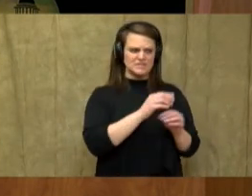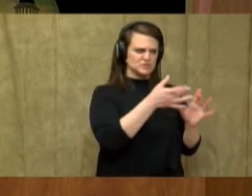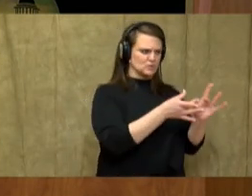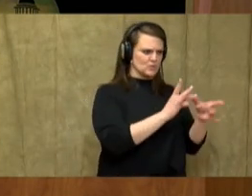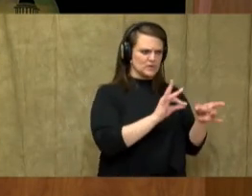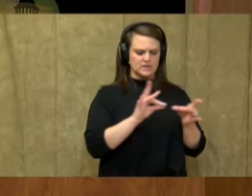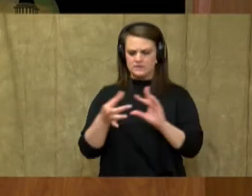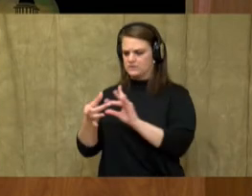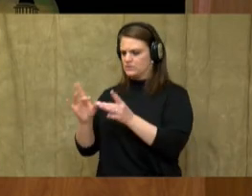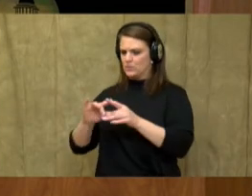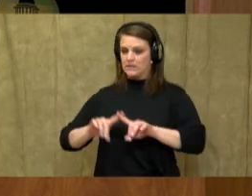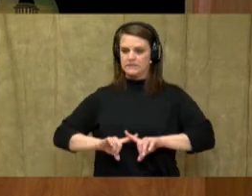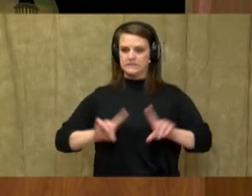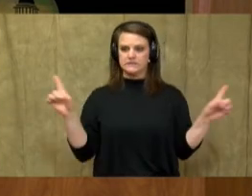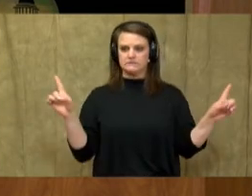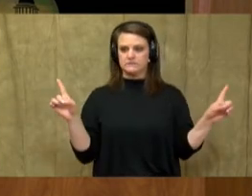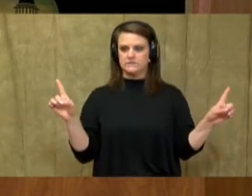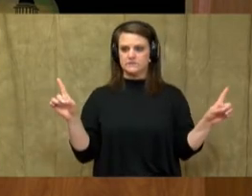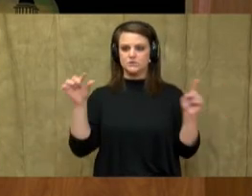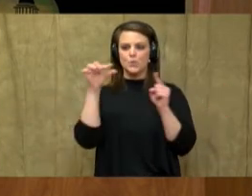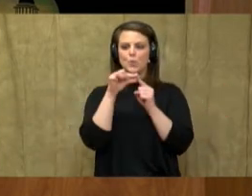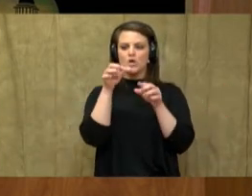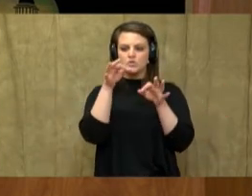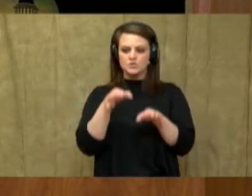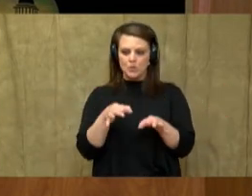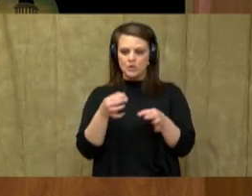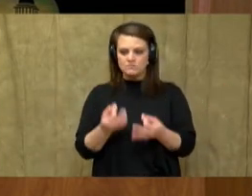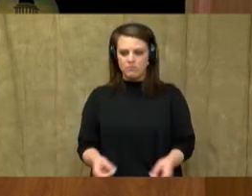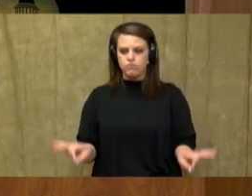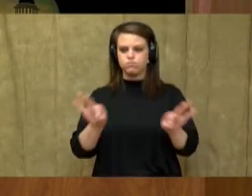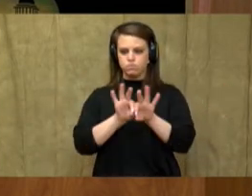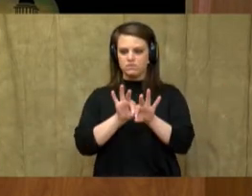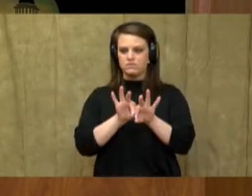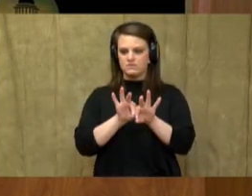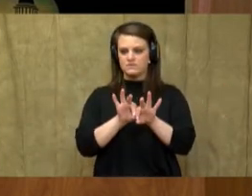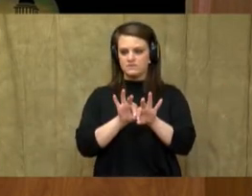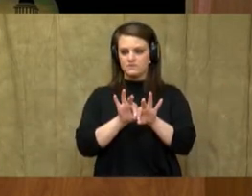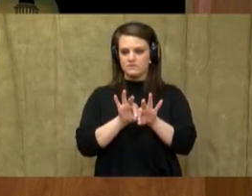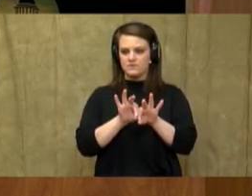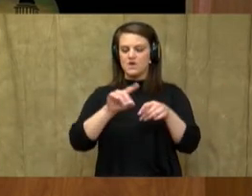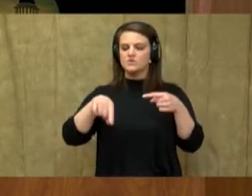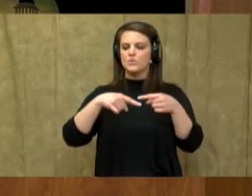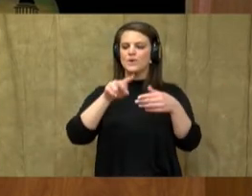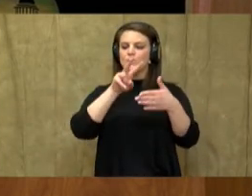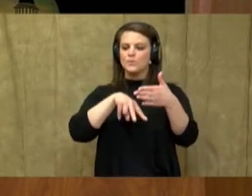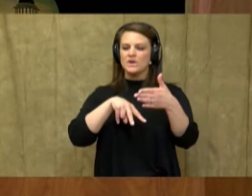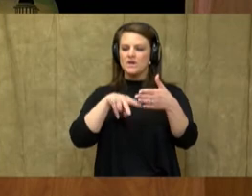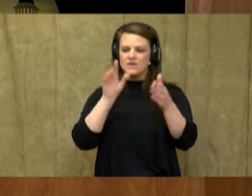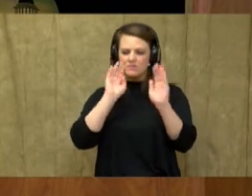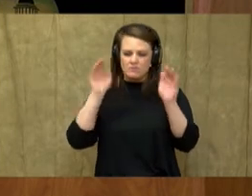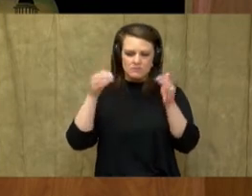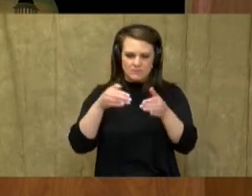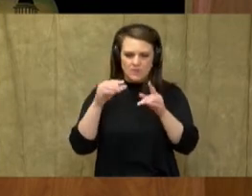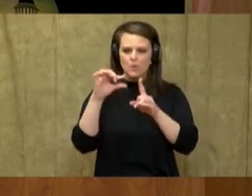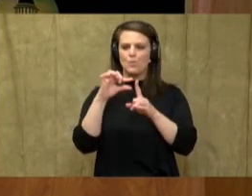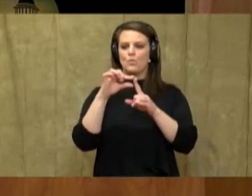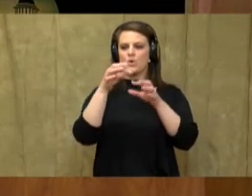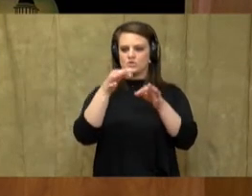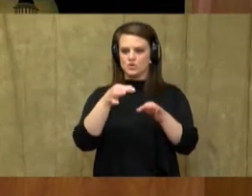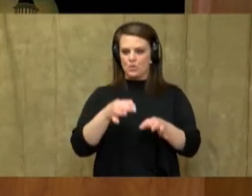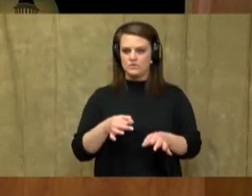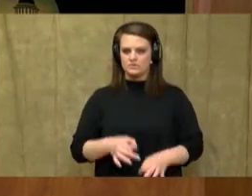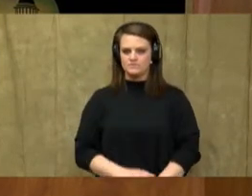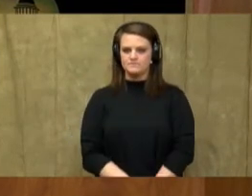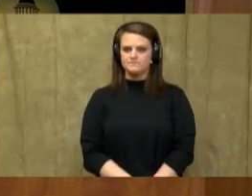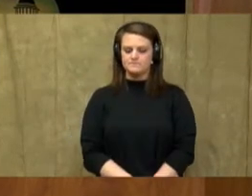things. Word choice is very important when you're reading to figure out how an author feels, okay? Let's look at